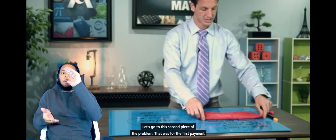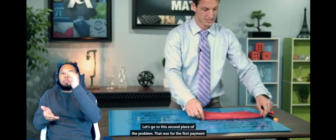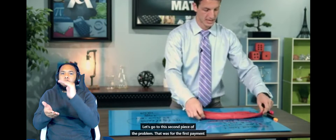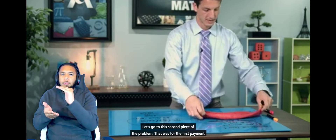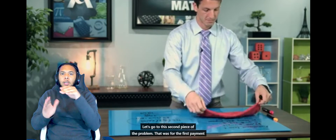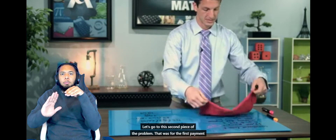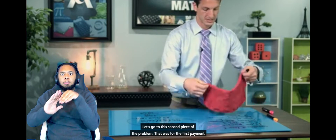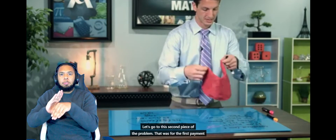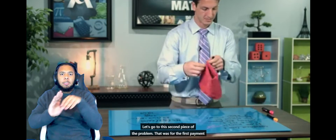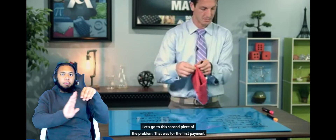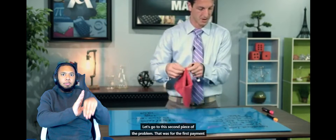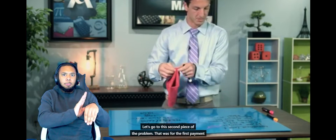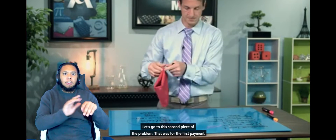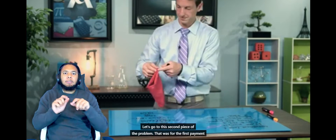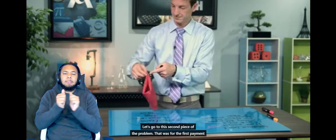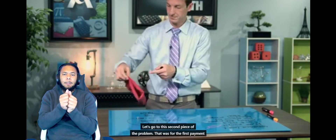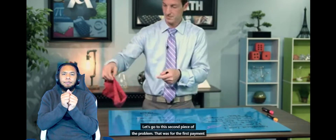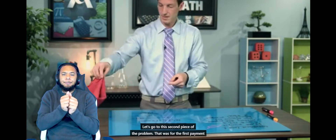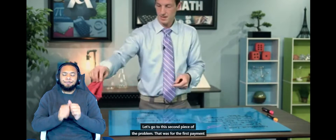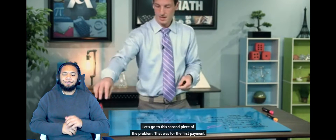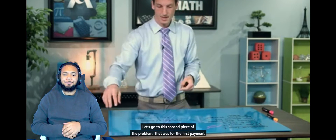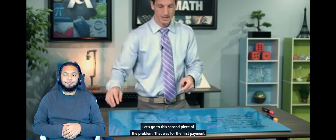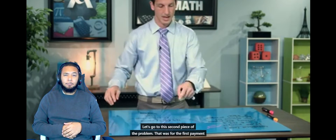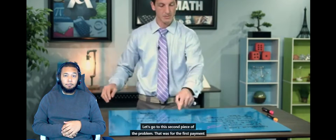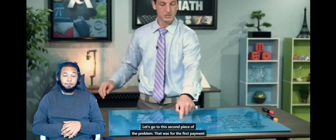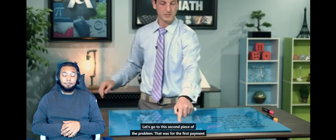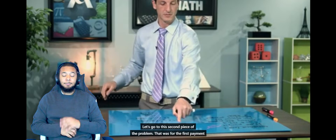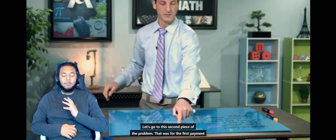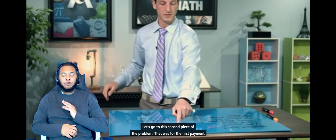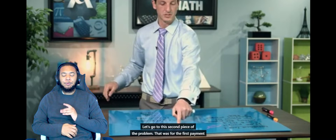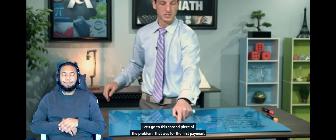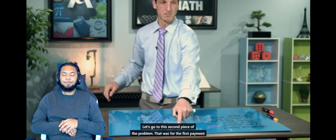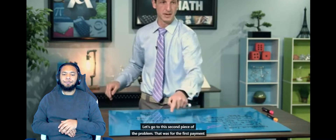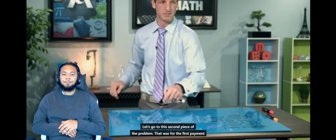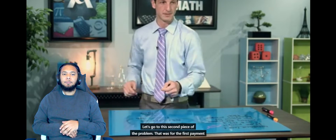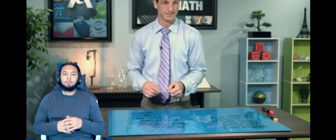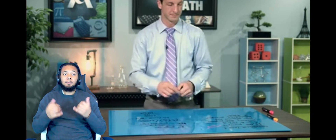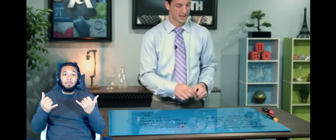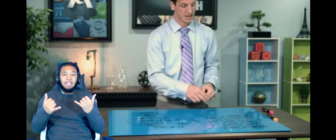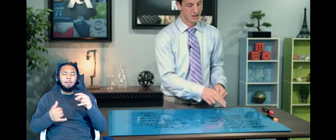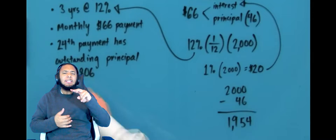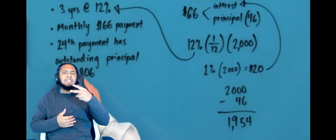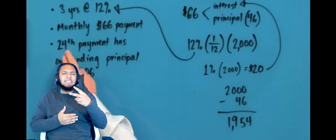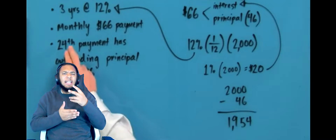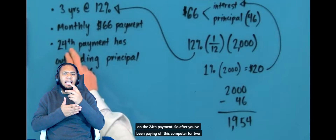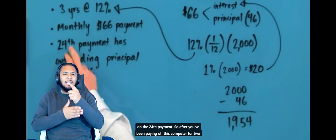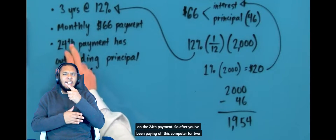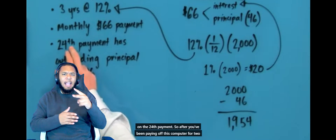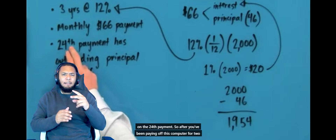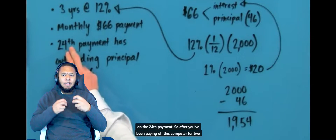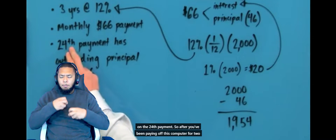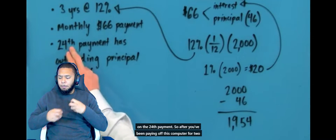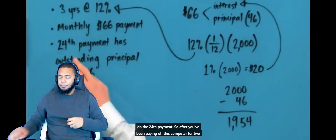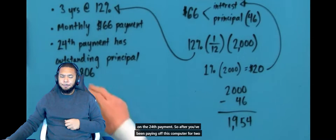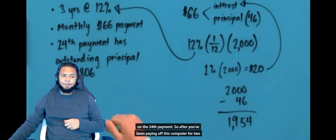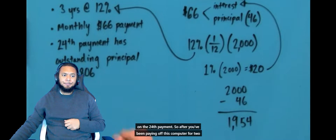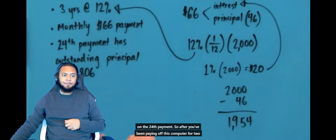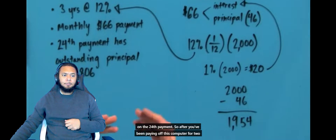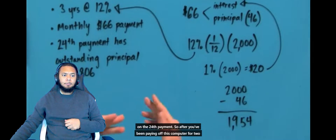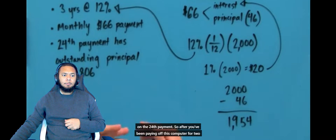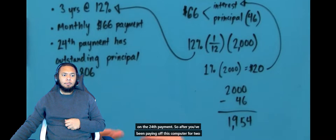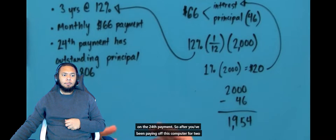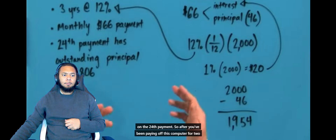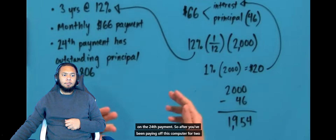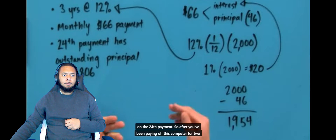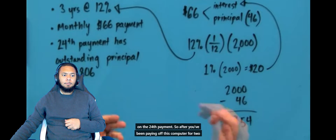Let's go to this second piece of the problem. That was for the first payment. On the 24th payment,